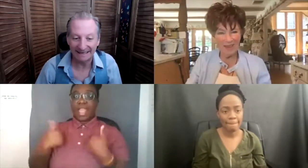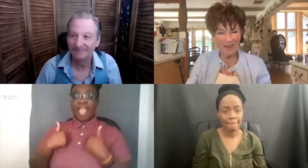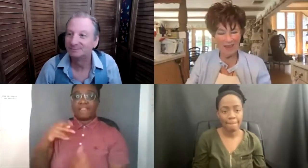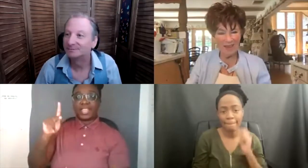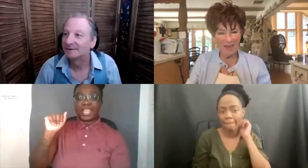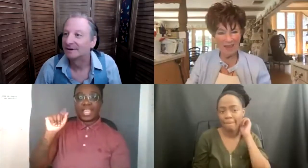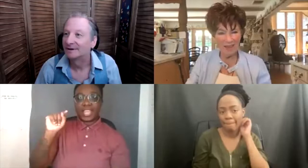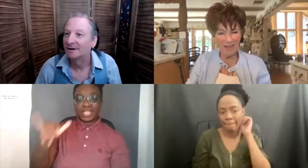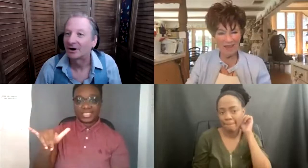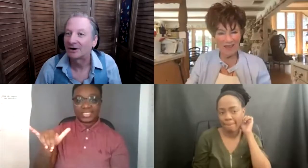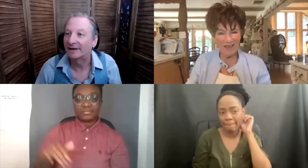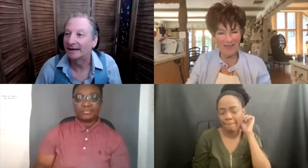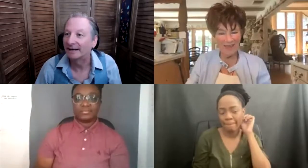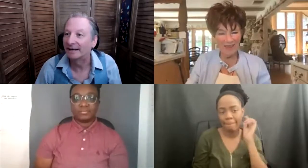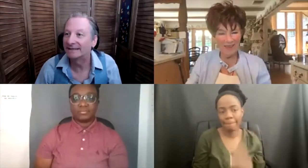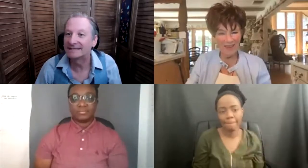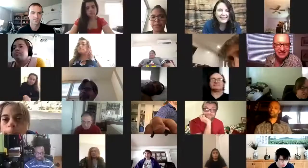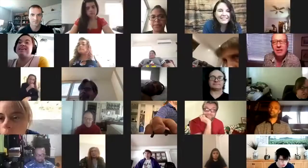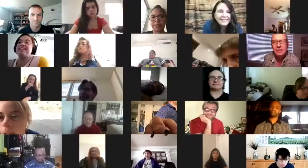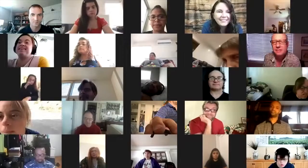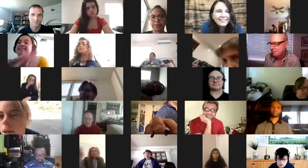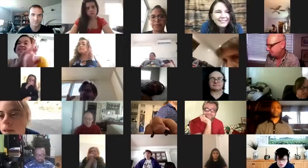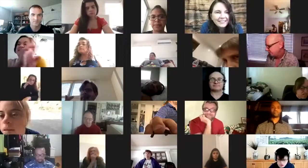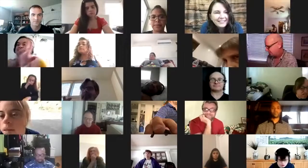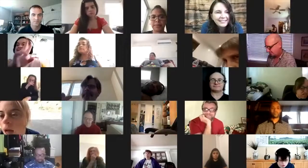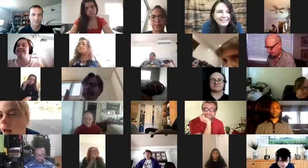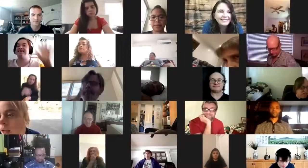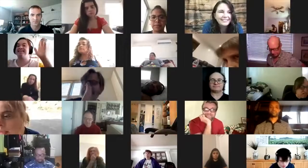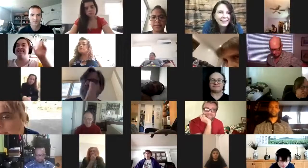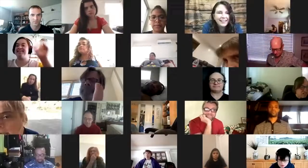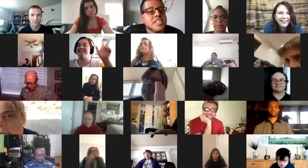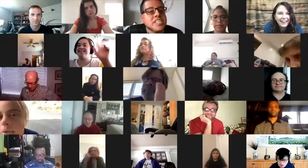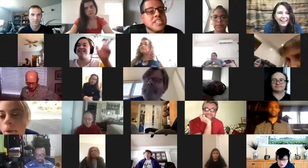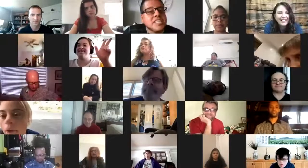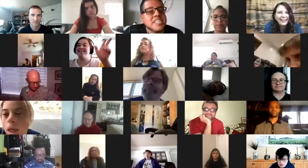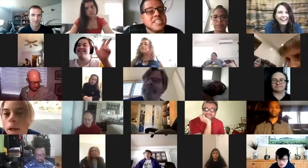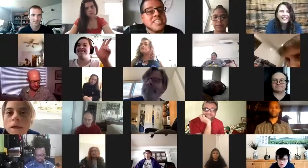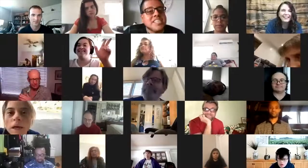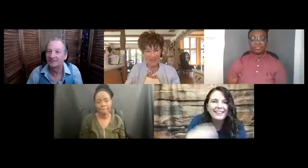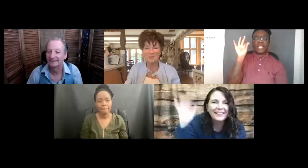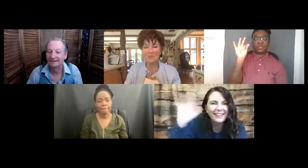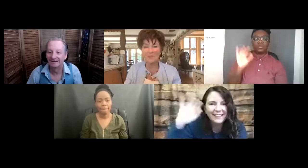Katie Harney. Let's see where Katie is. There she is. Ta-da!